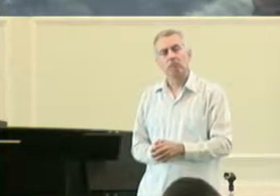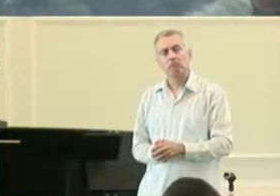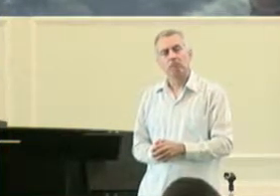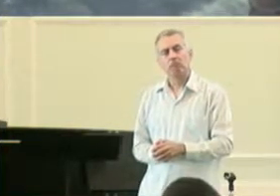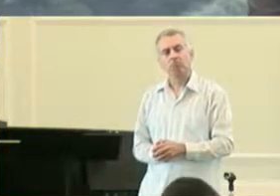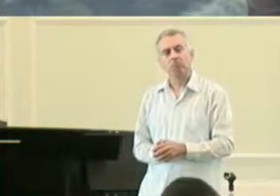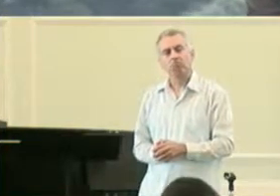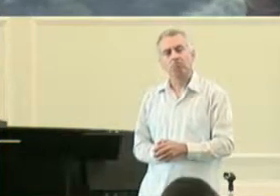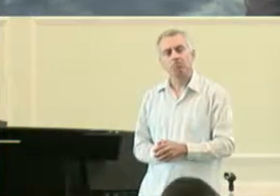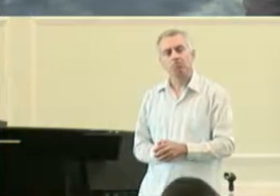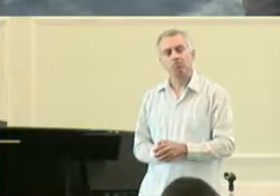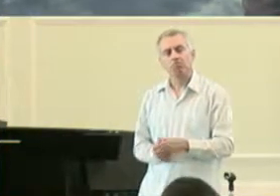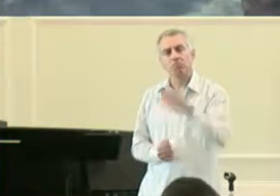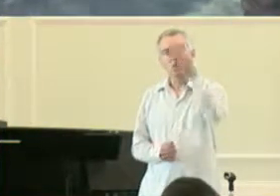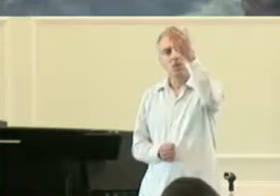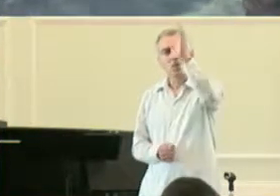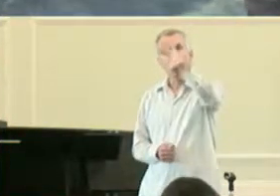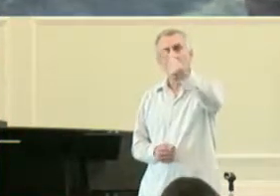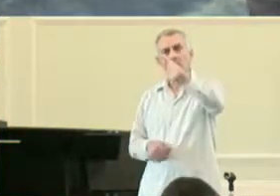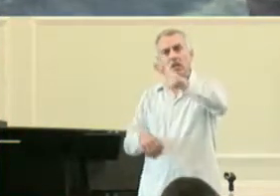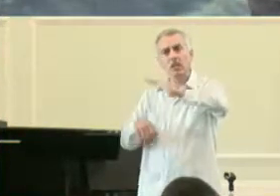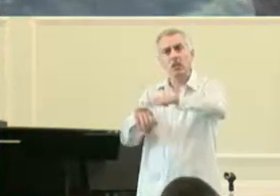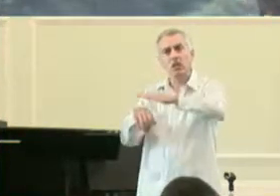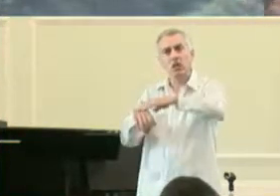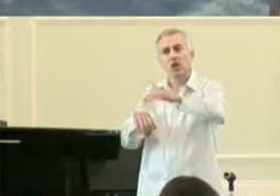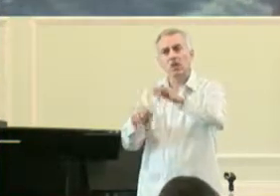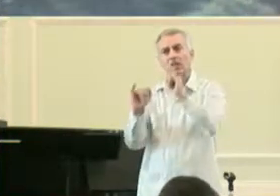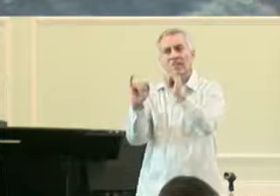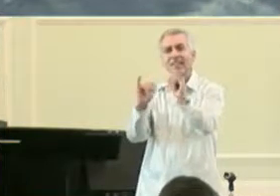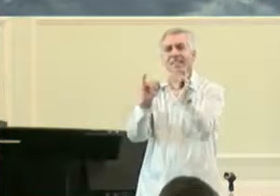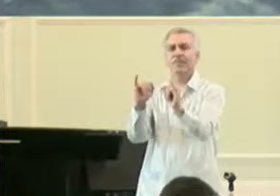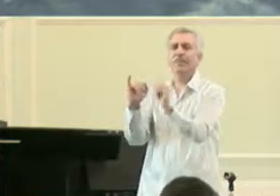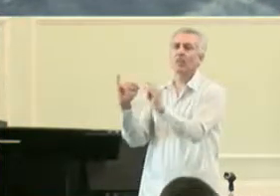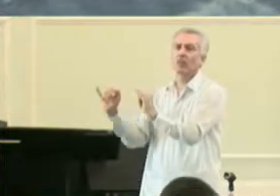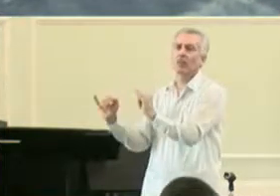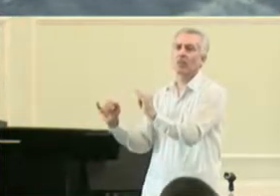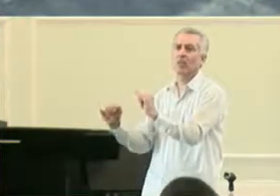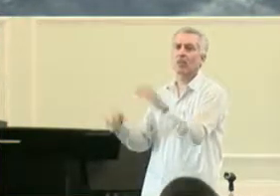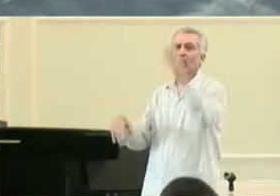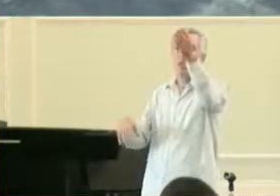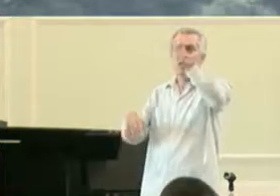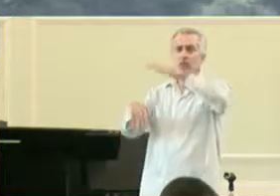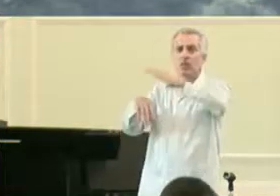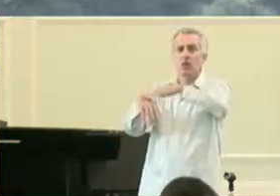called us as individuals, and he has called us as a church.